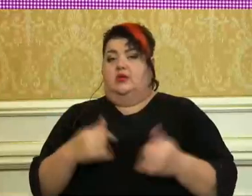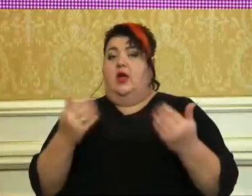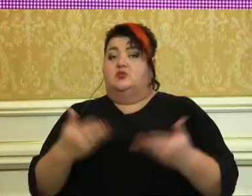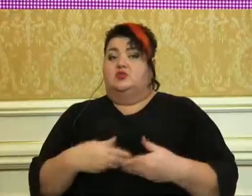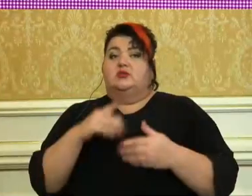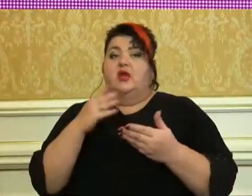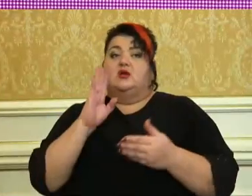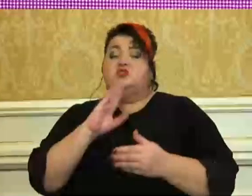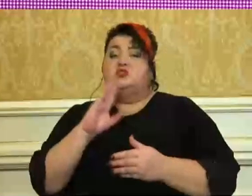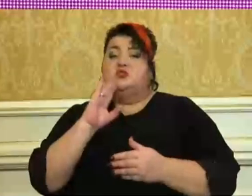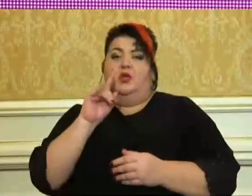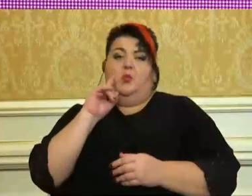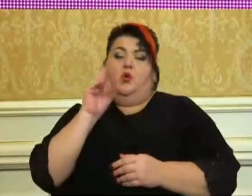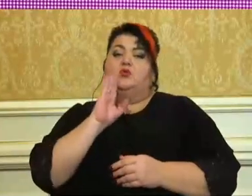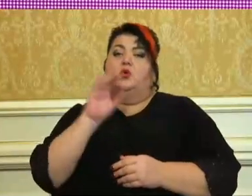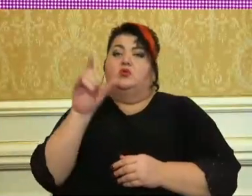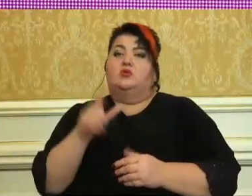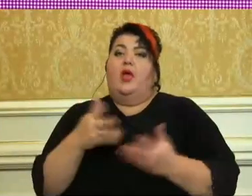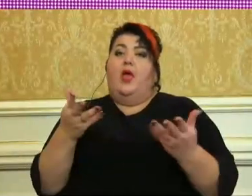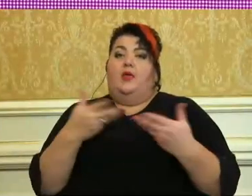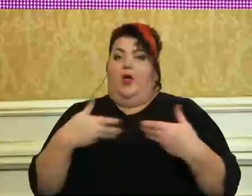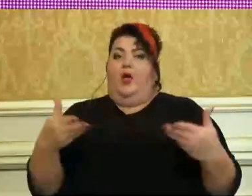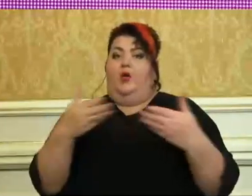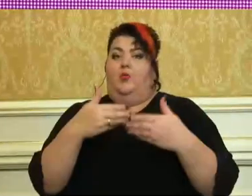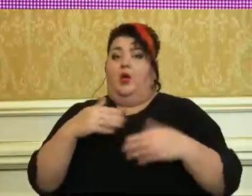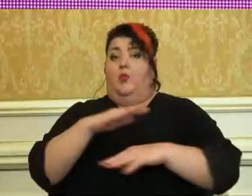What we do with that education is not yet equal.